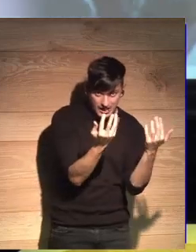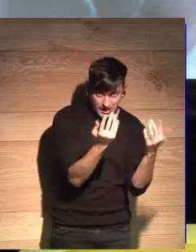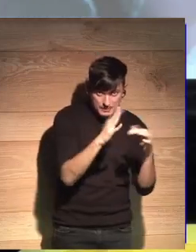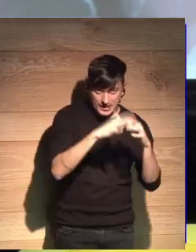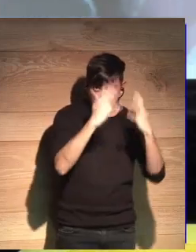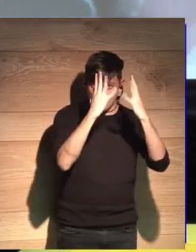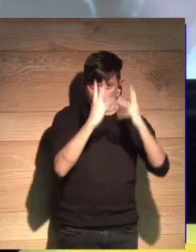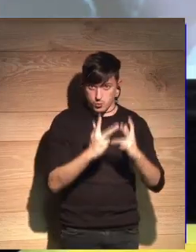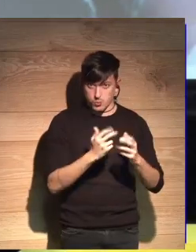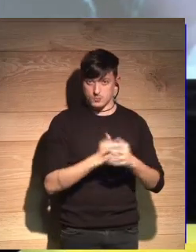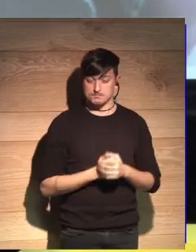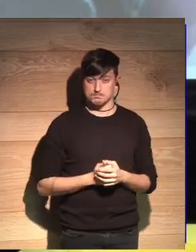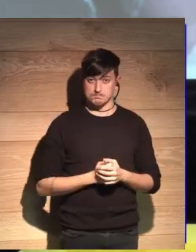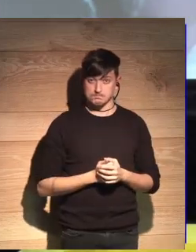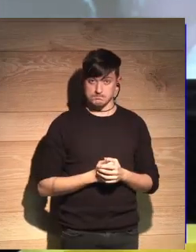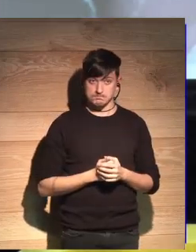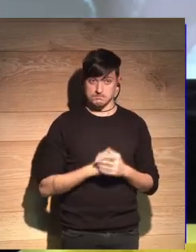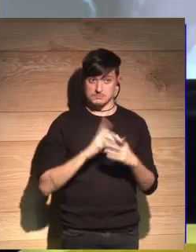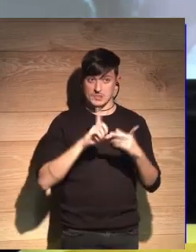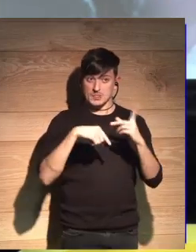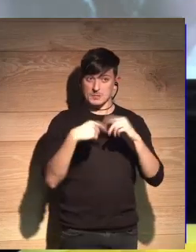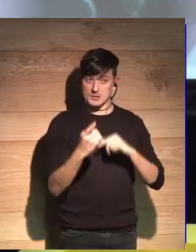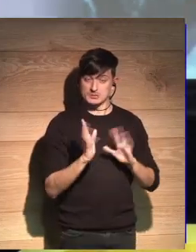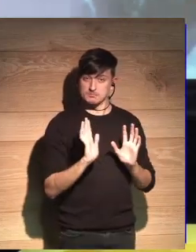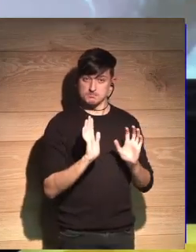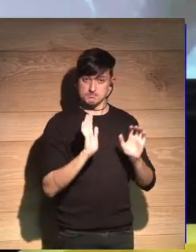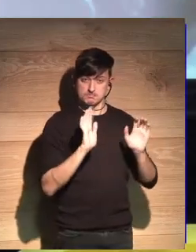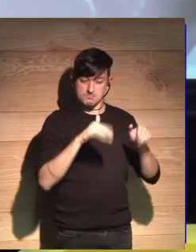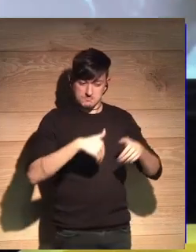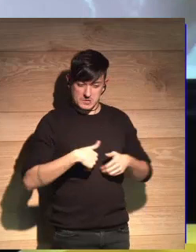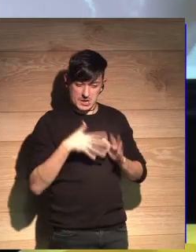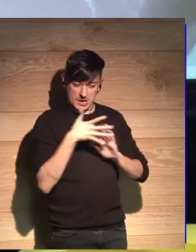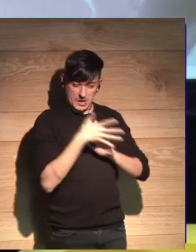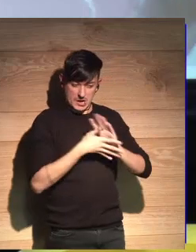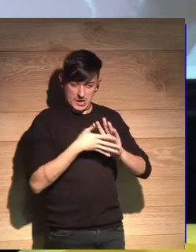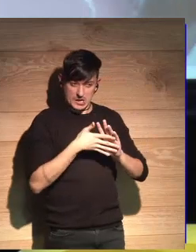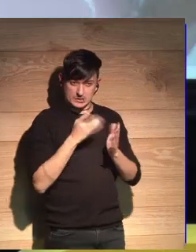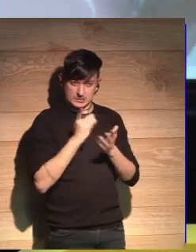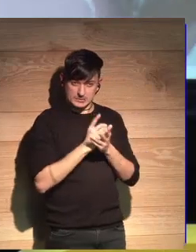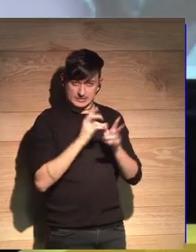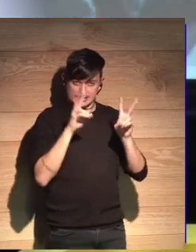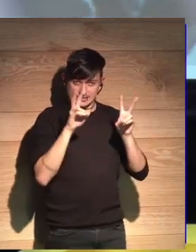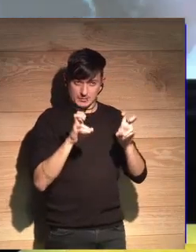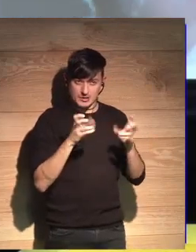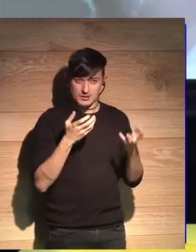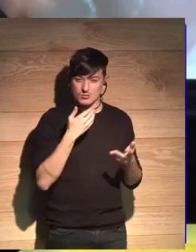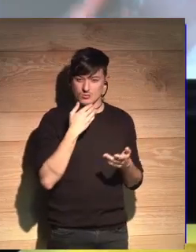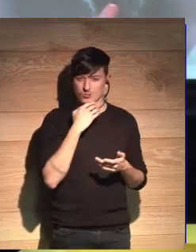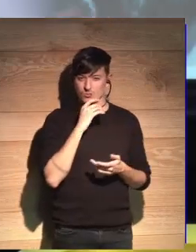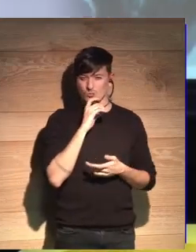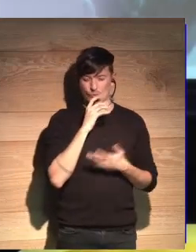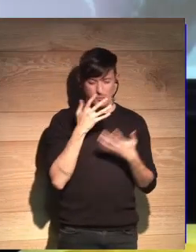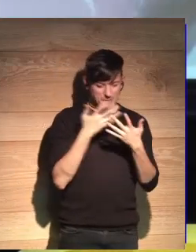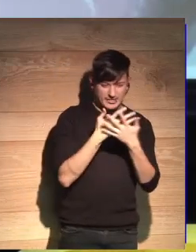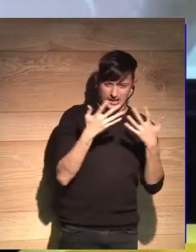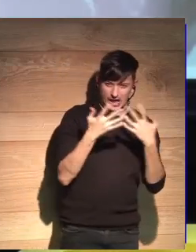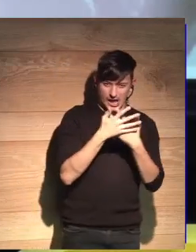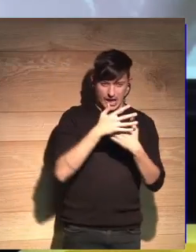going to return to this theme, how we are mixing ourselves into our environment, how we're putting parts of our minds out